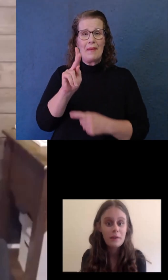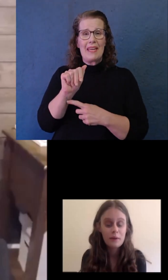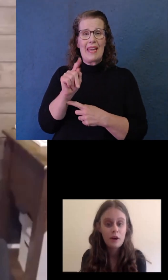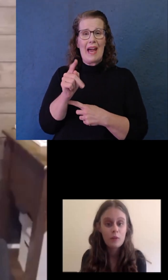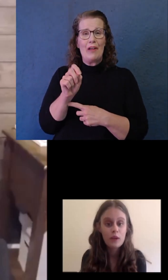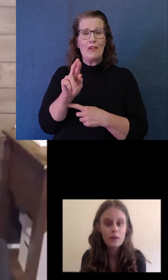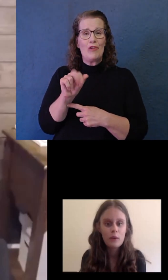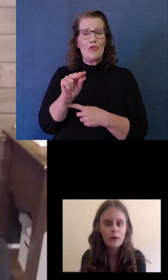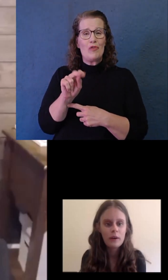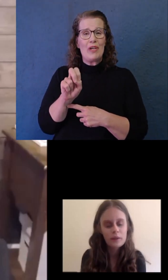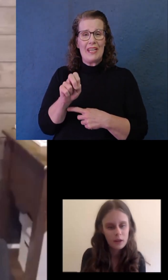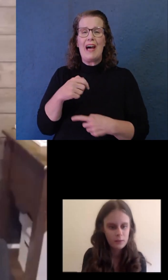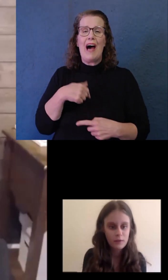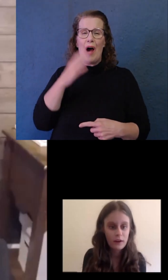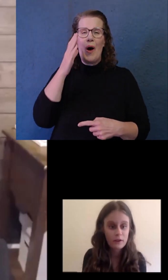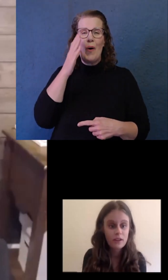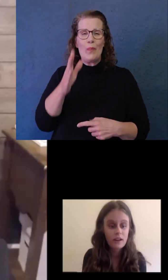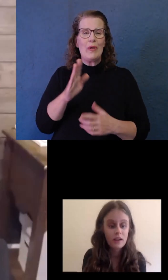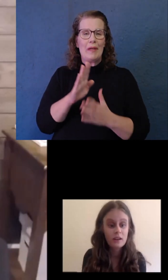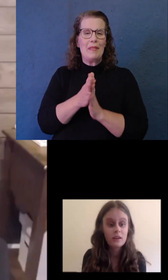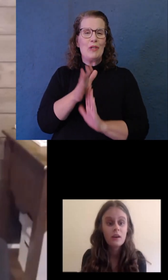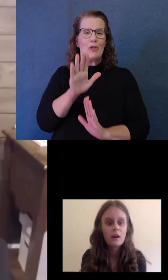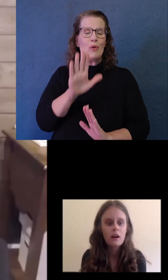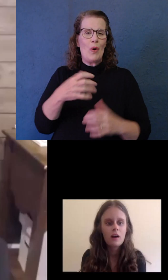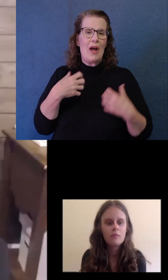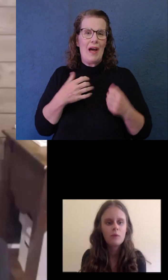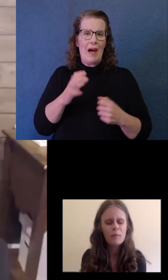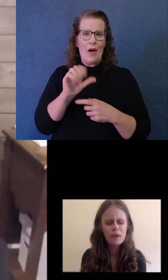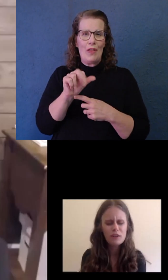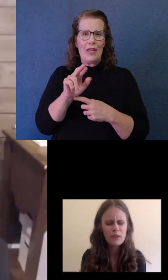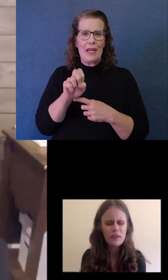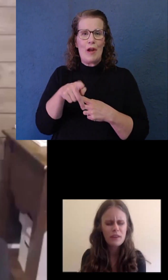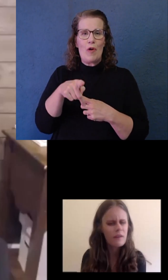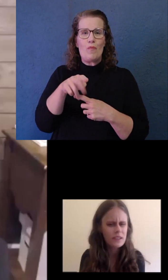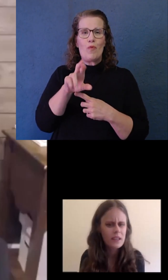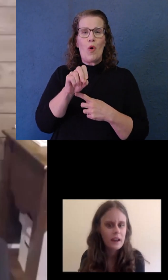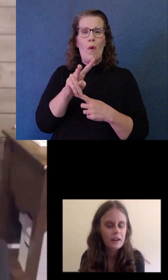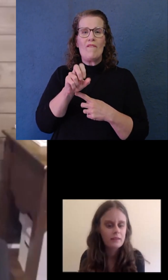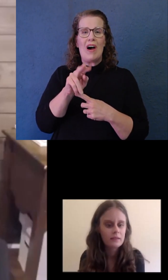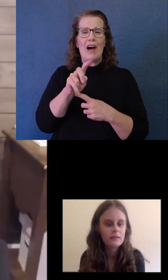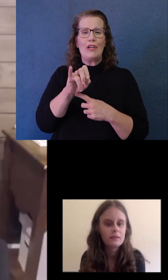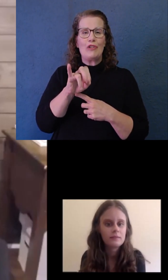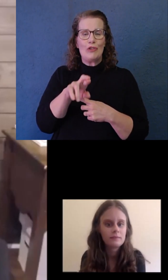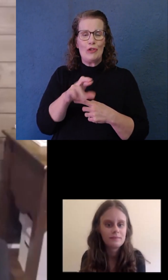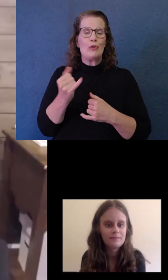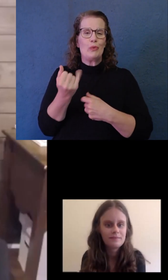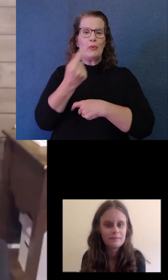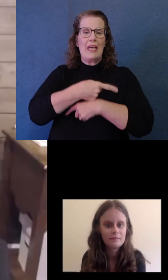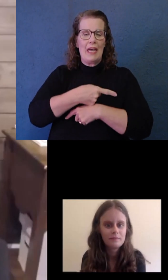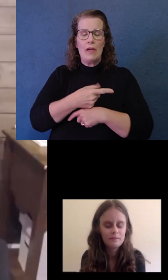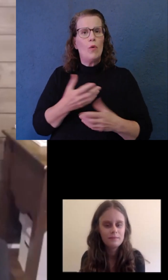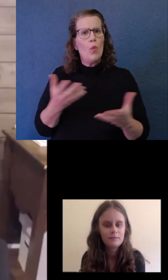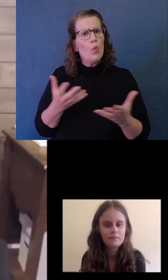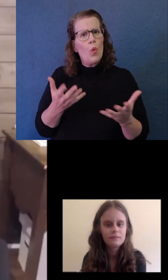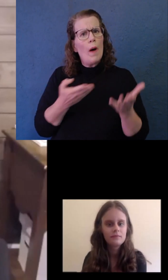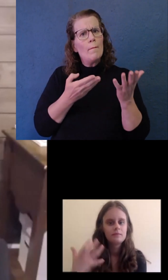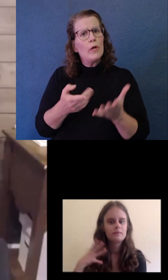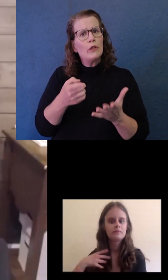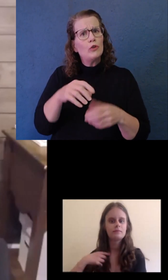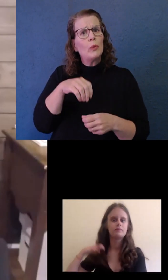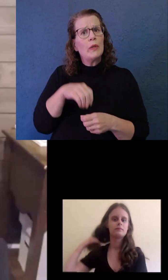Hi, I'm Katherine. I'll be your healthcare provider today. What brings you into the office today?